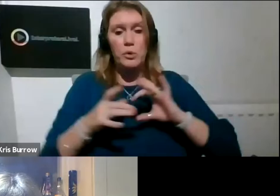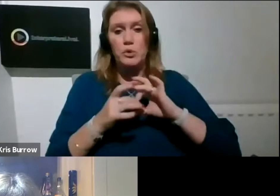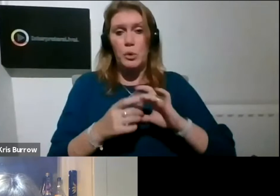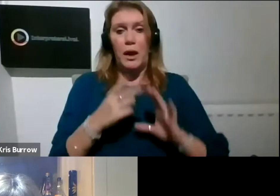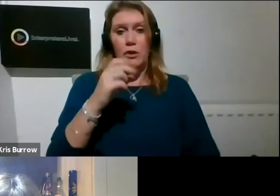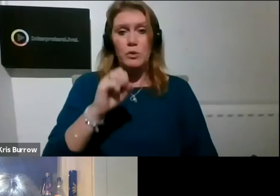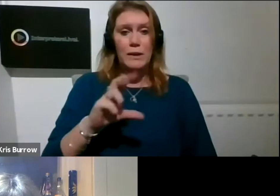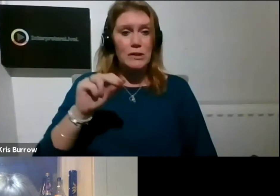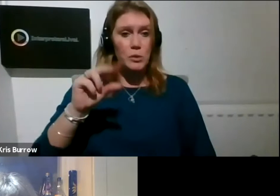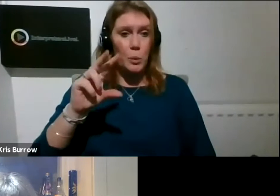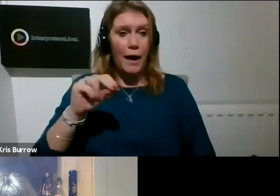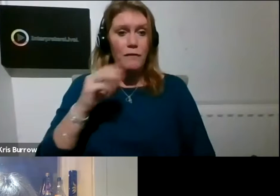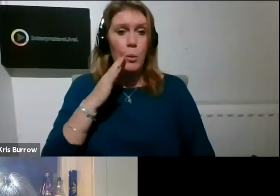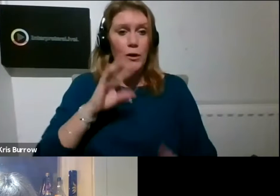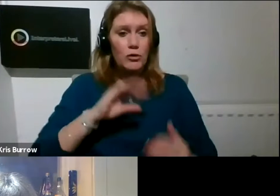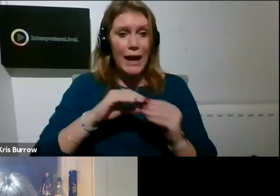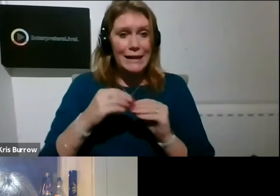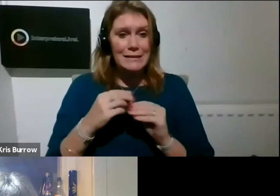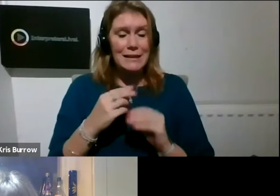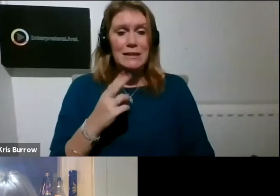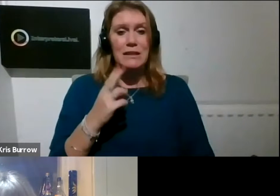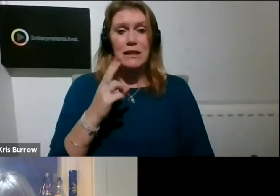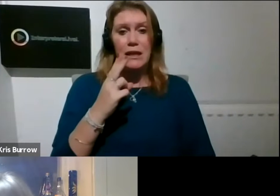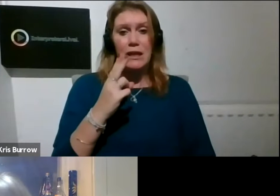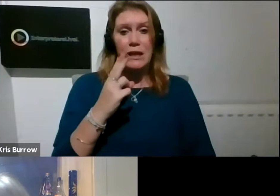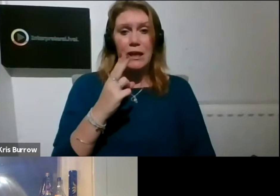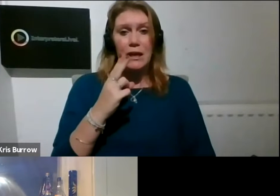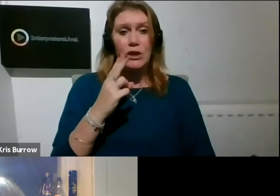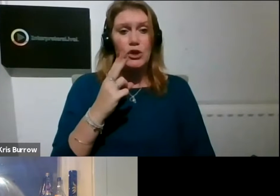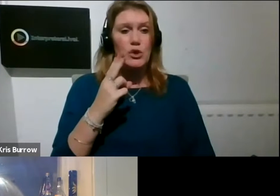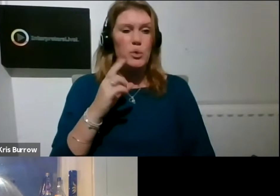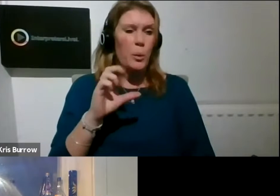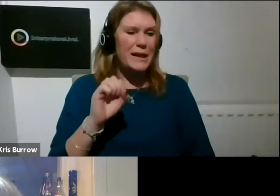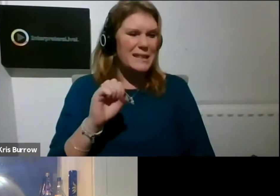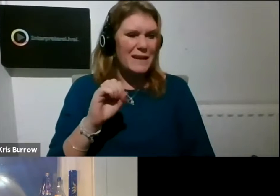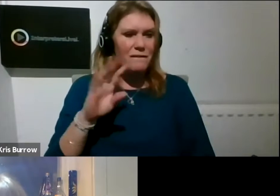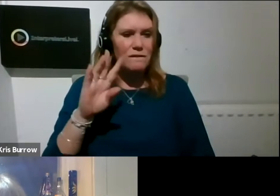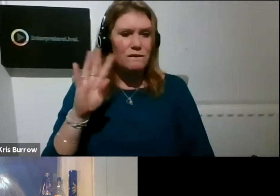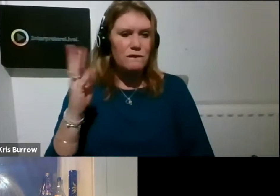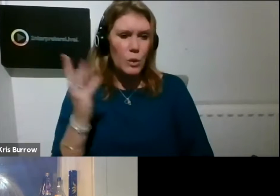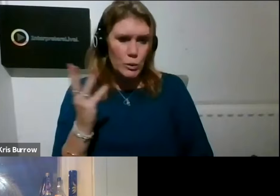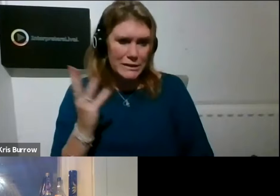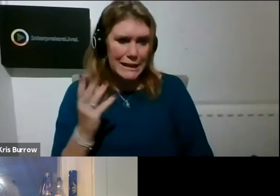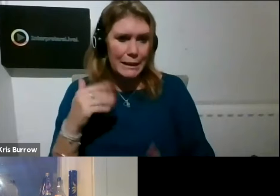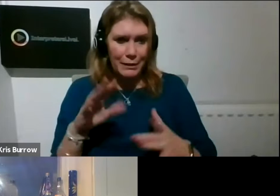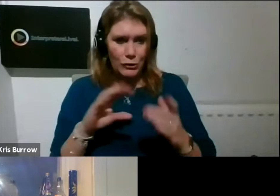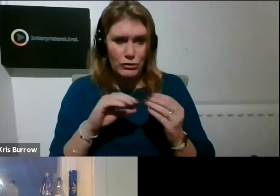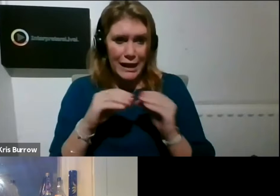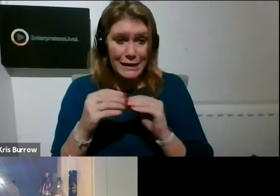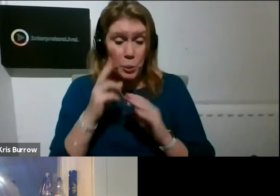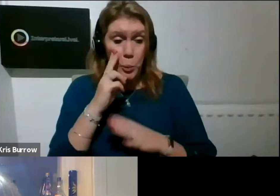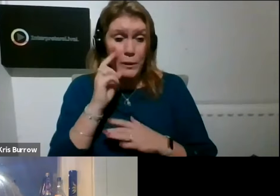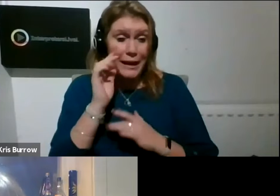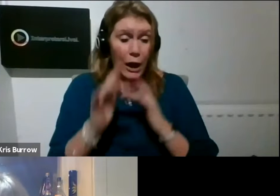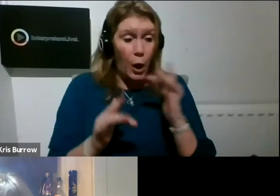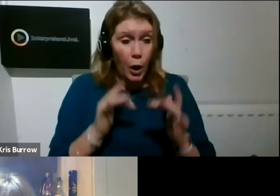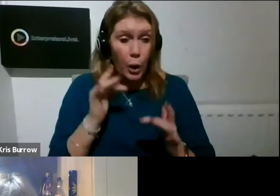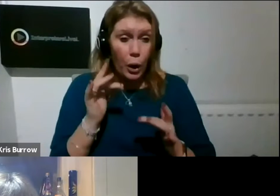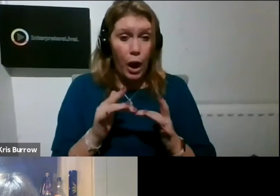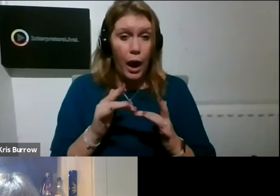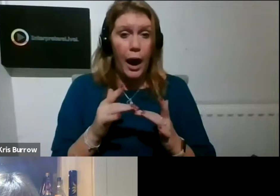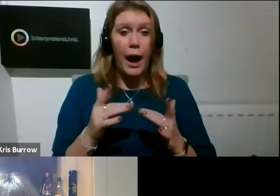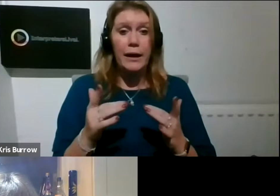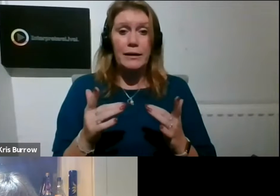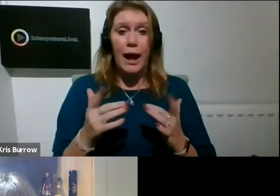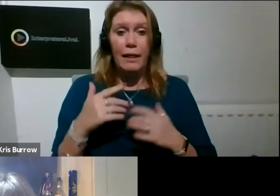in 2014. You can see it on a number of our publications and online. And there's also a sort of shiny,